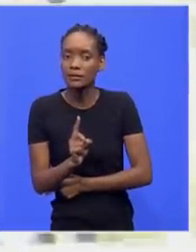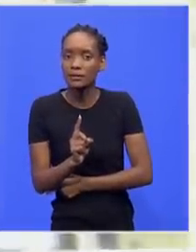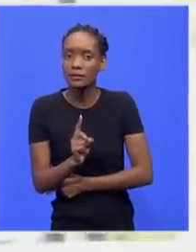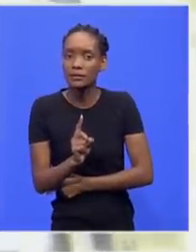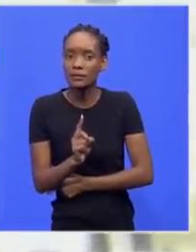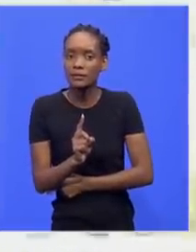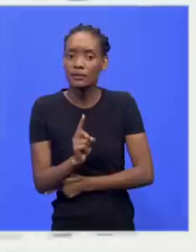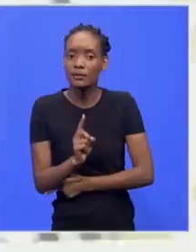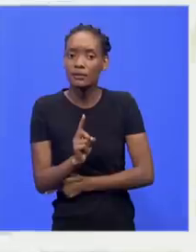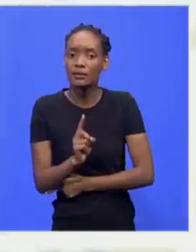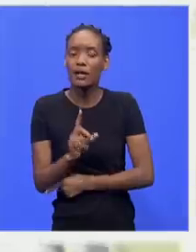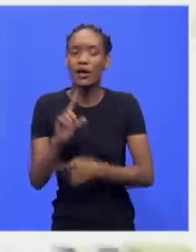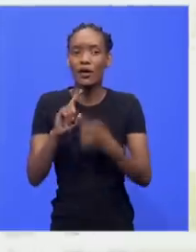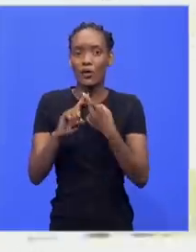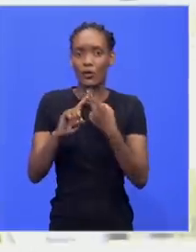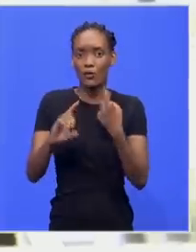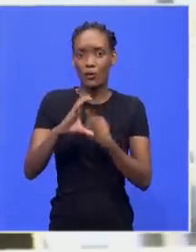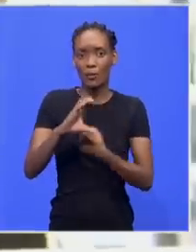from Cameroon.